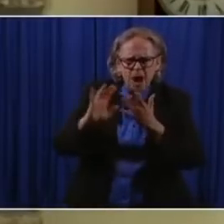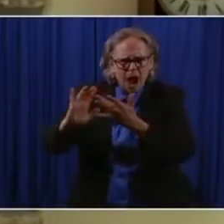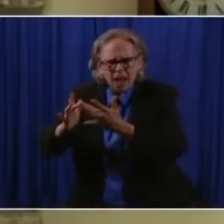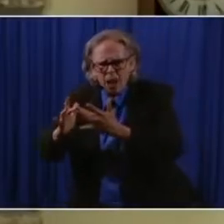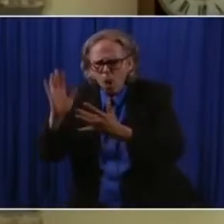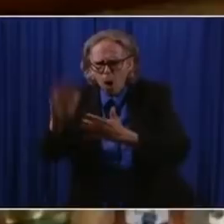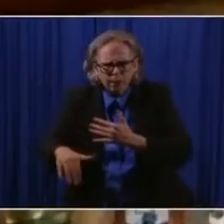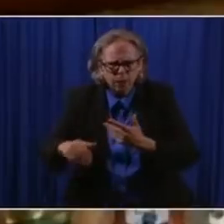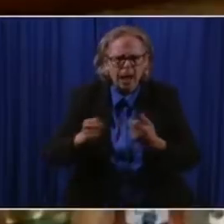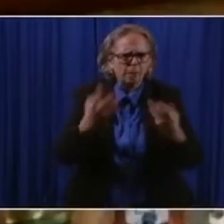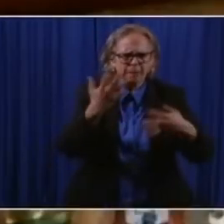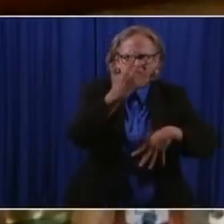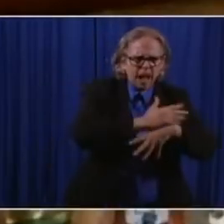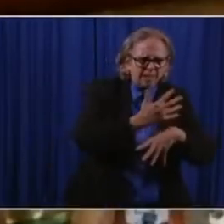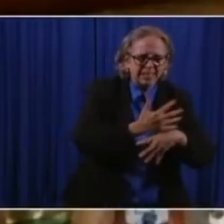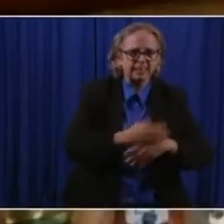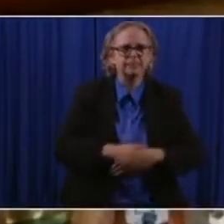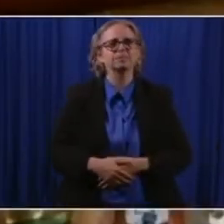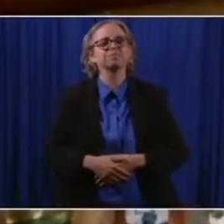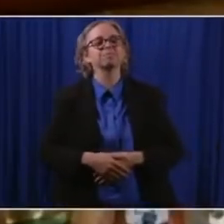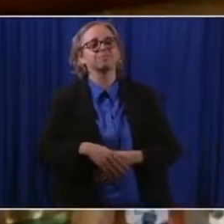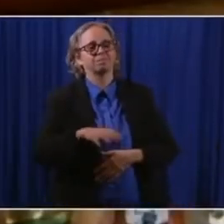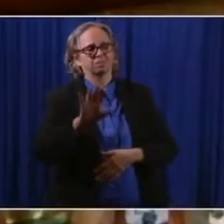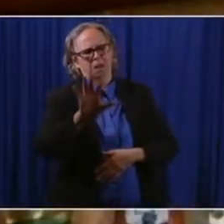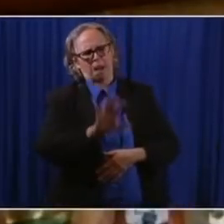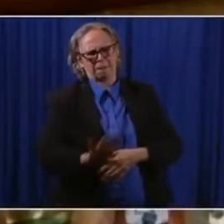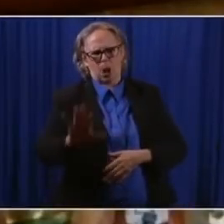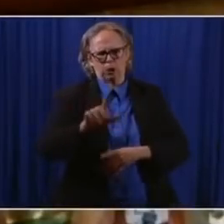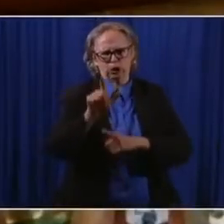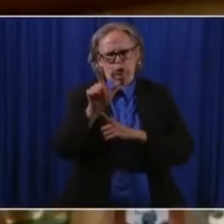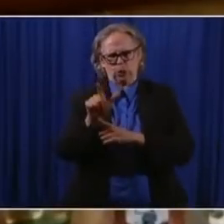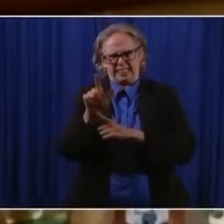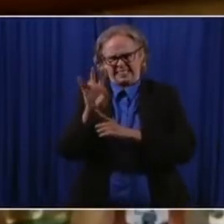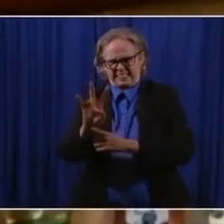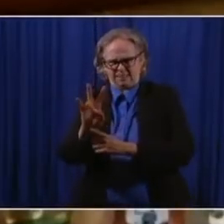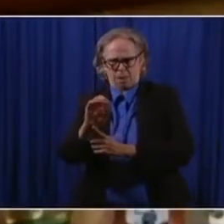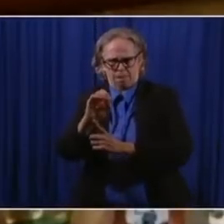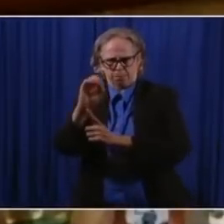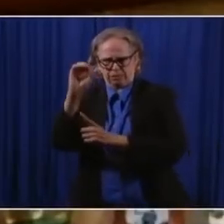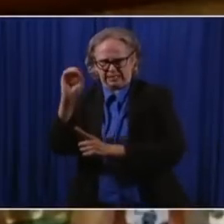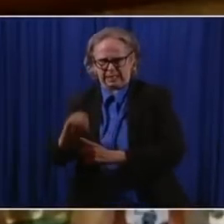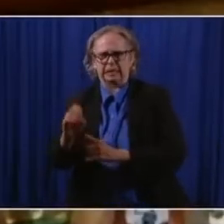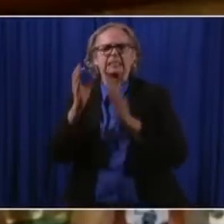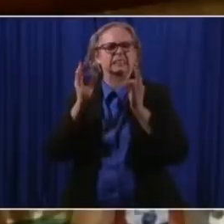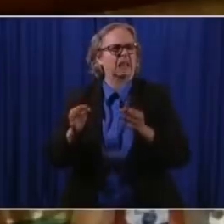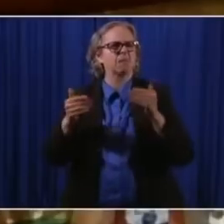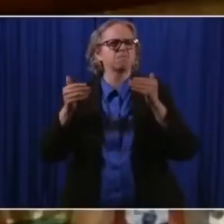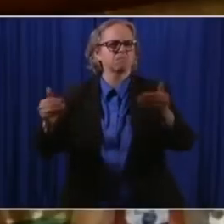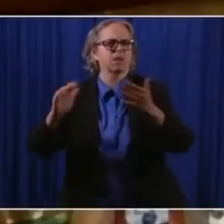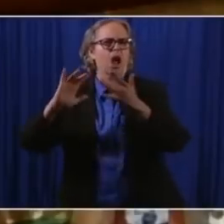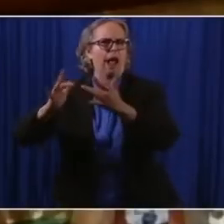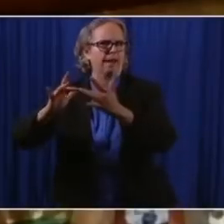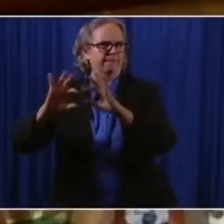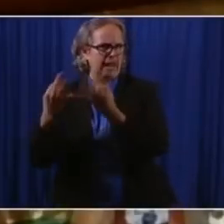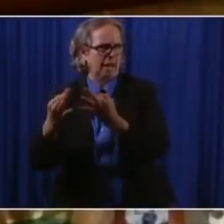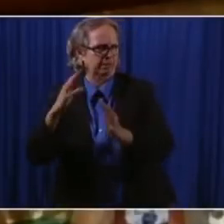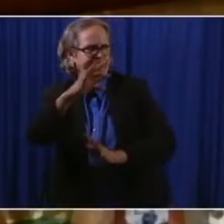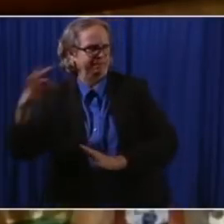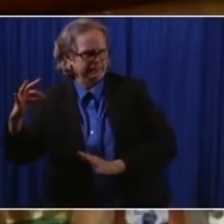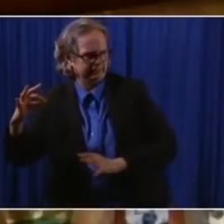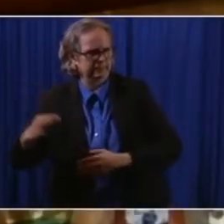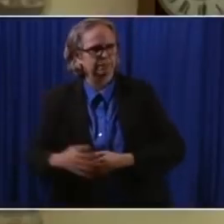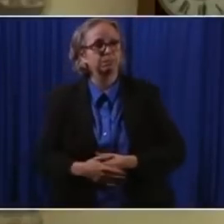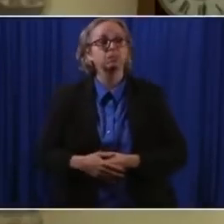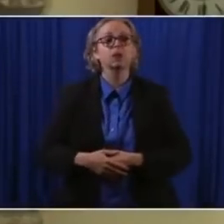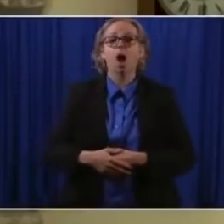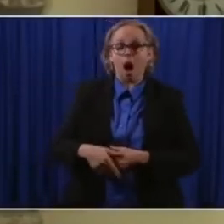So we're running somewhere but around 27% of our students have elected to go virtual. And so they will actually have